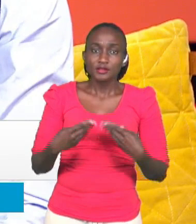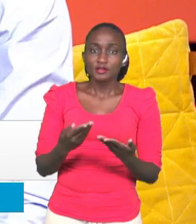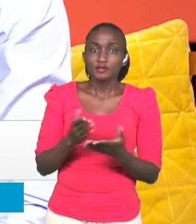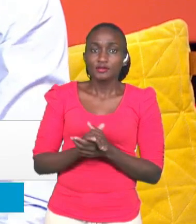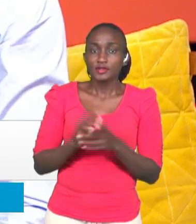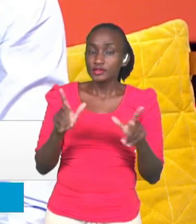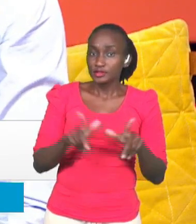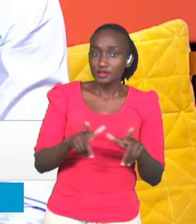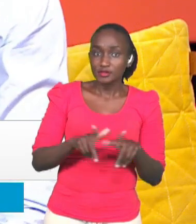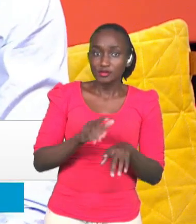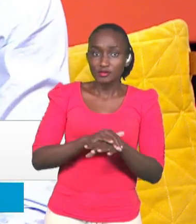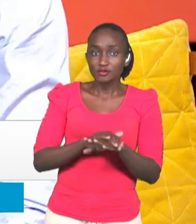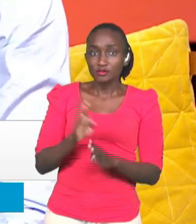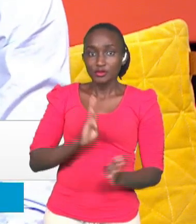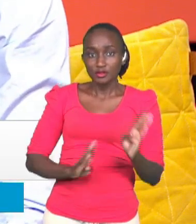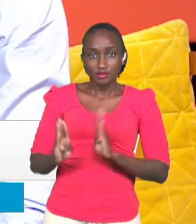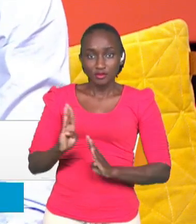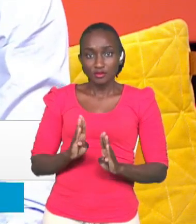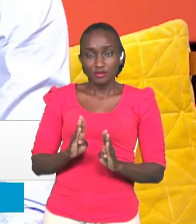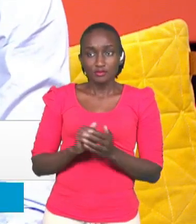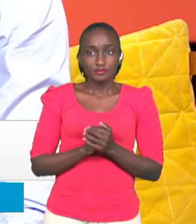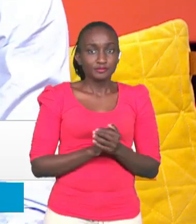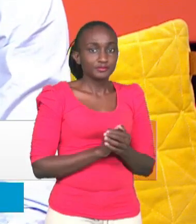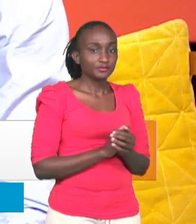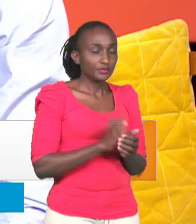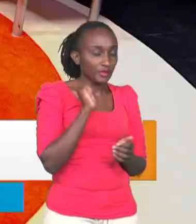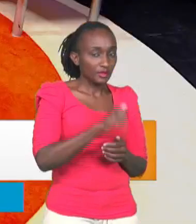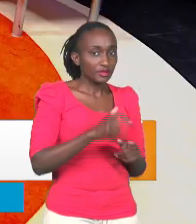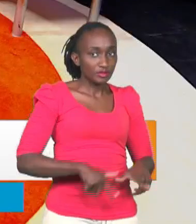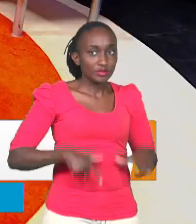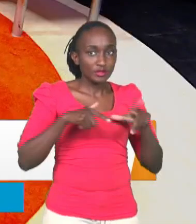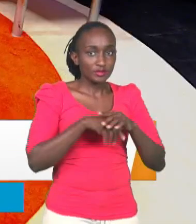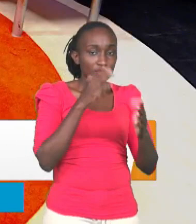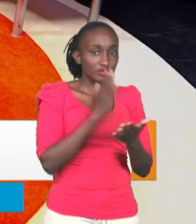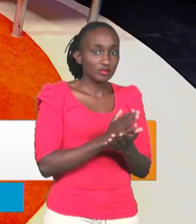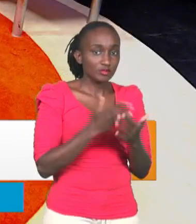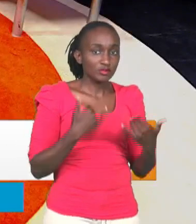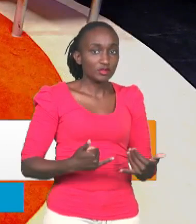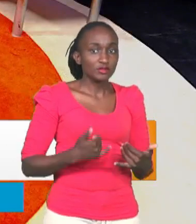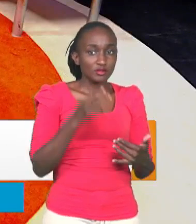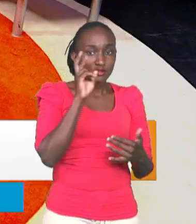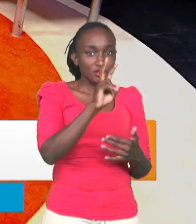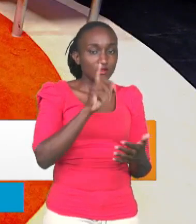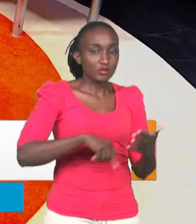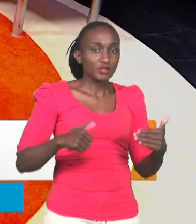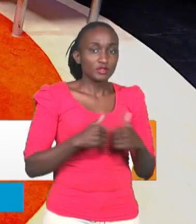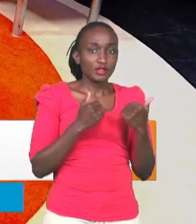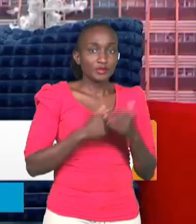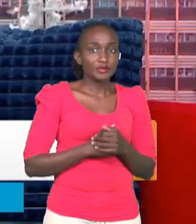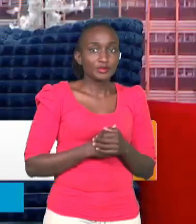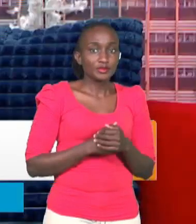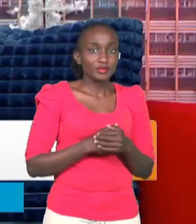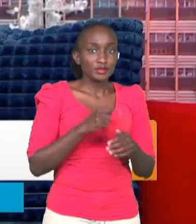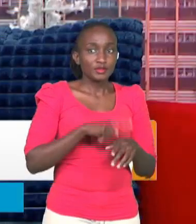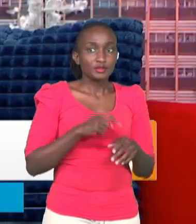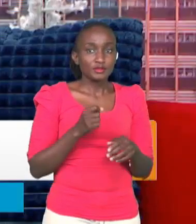a certificate of good conduct. Yes, Nick. I think we live in the reality right now. Okay. We see what is happening across here. Wow. Every morning